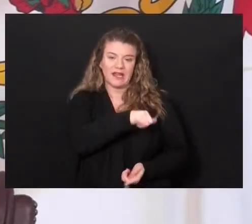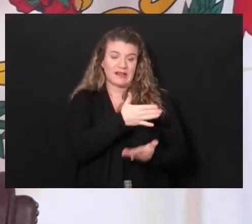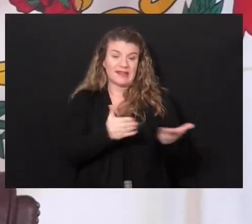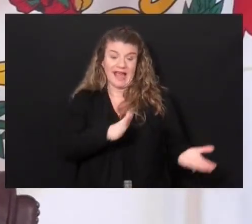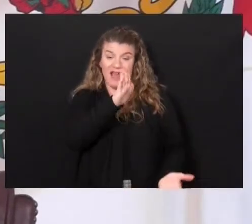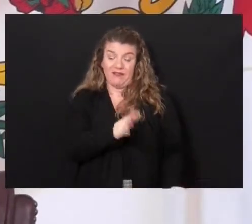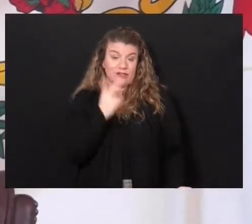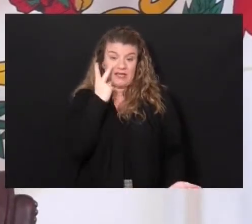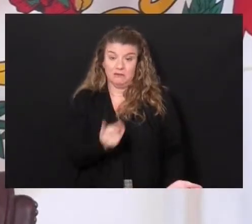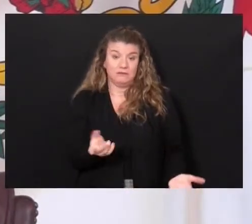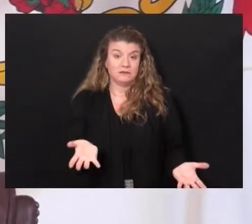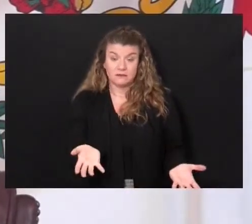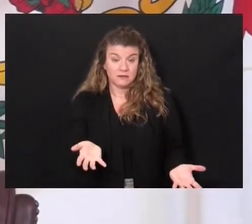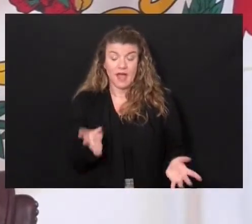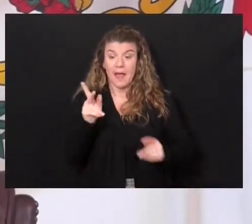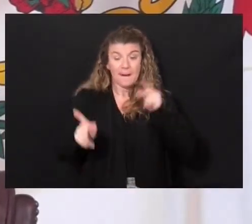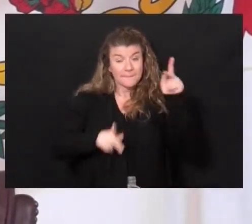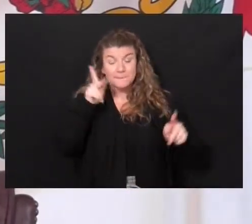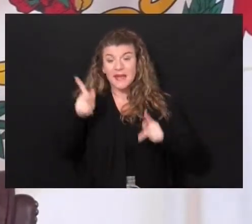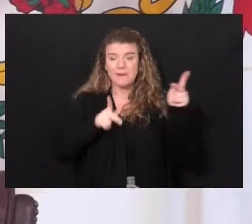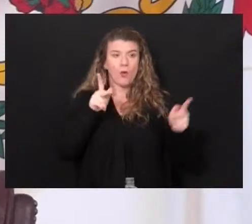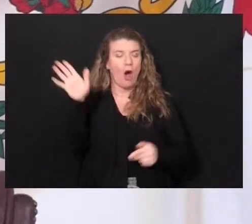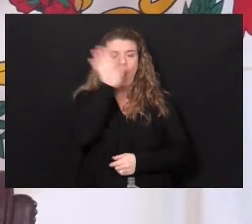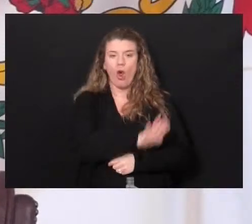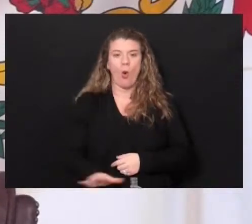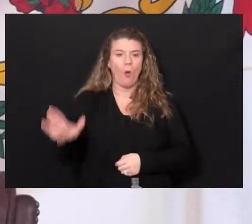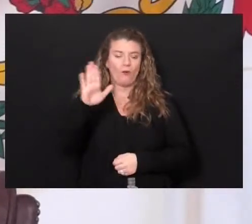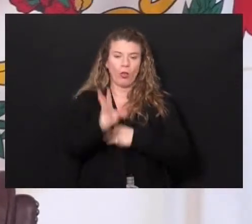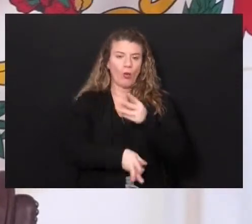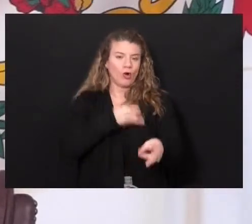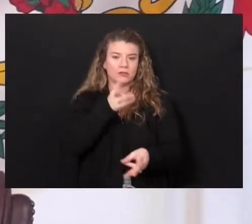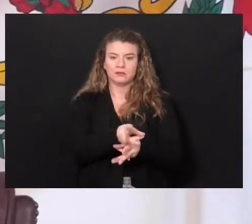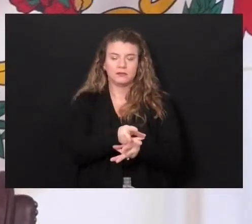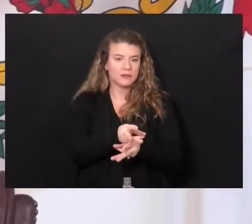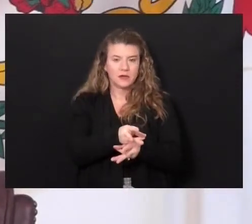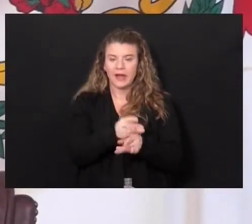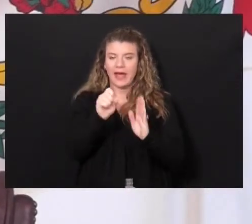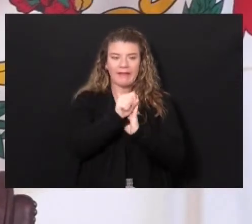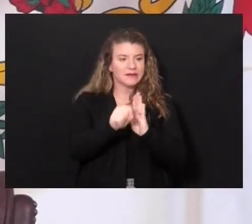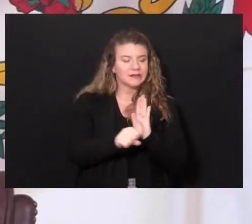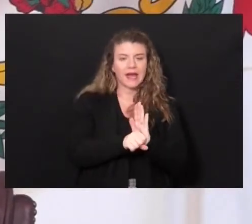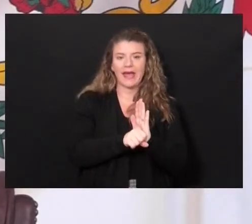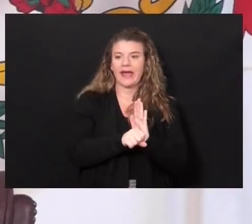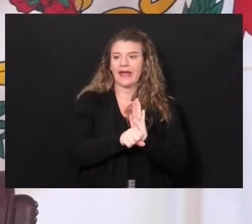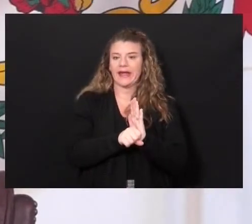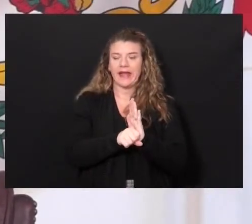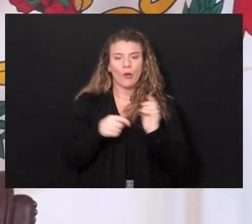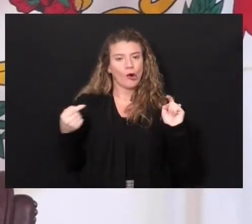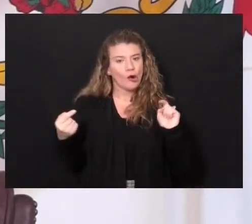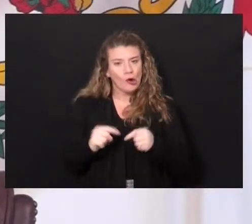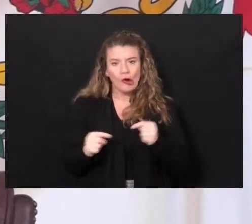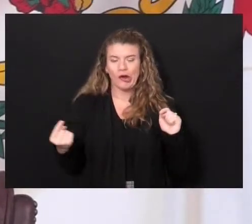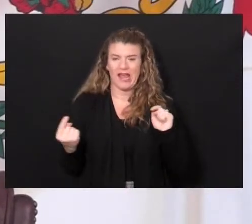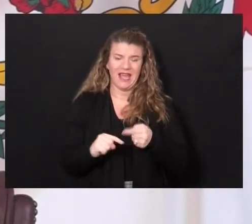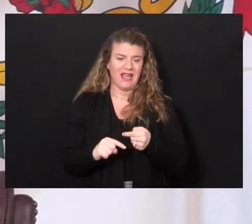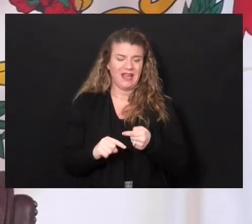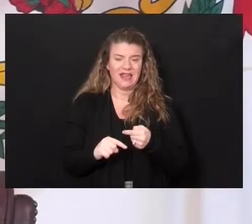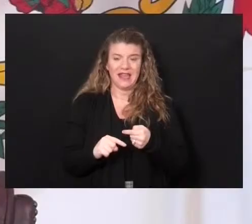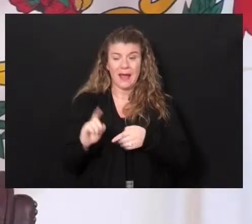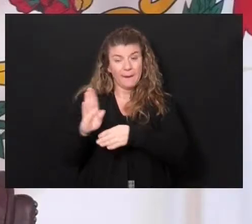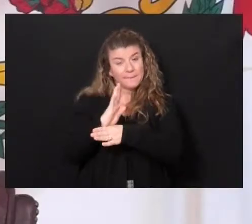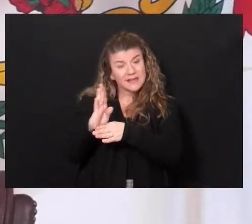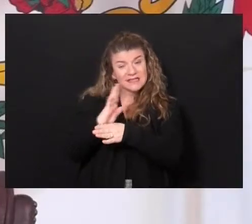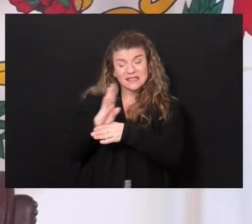ever seen in my life, with people all across this nation and people all across our state that were hurting. Our businesses